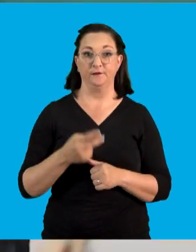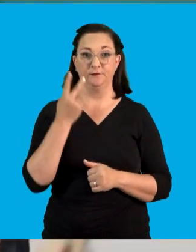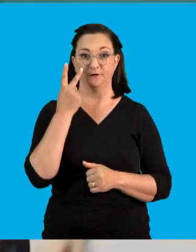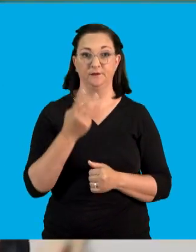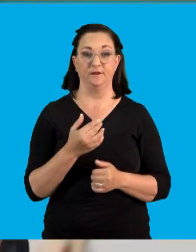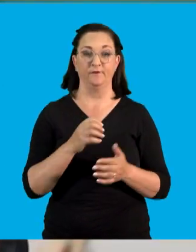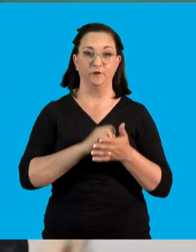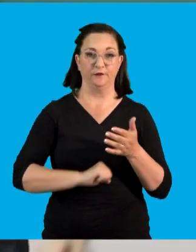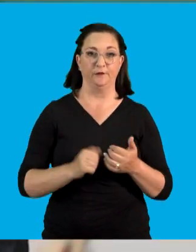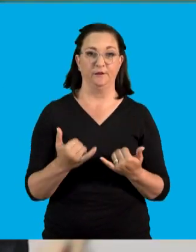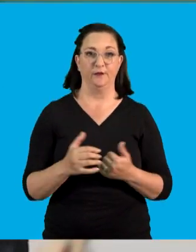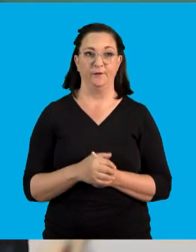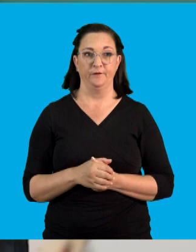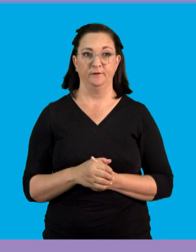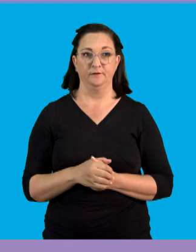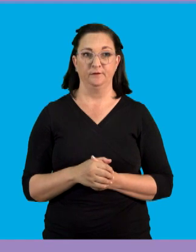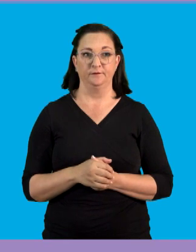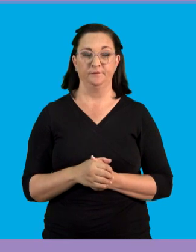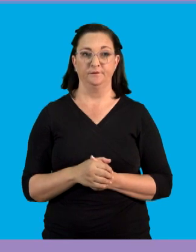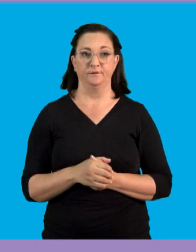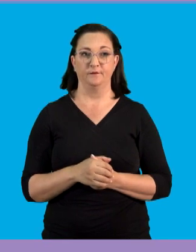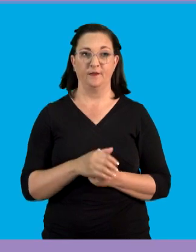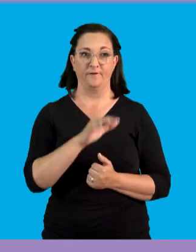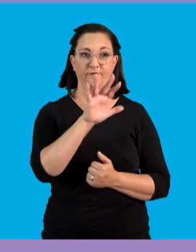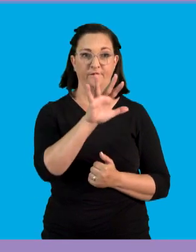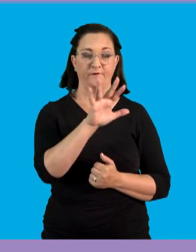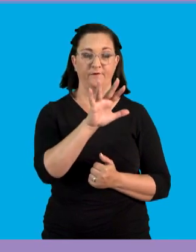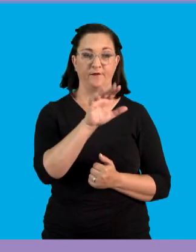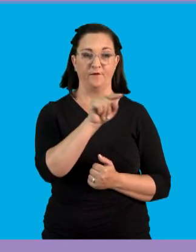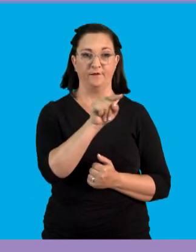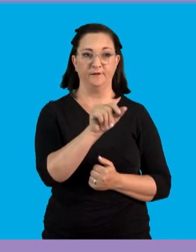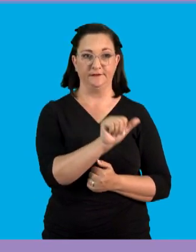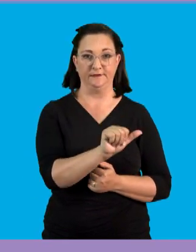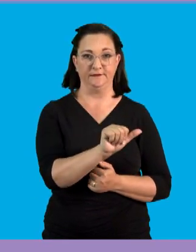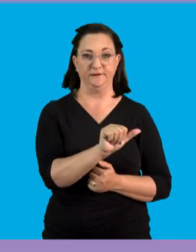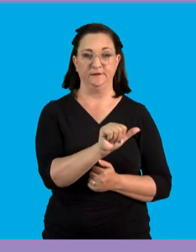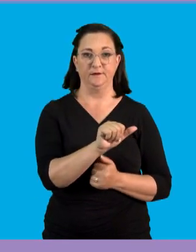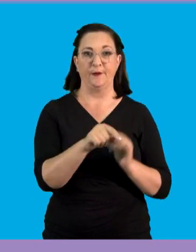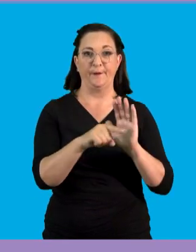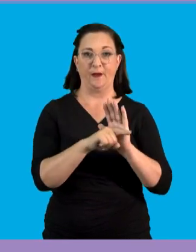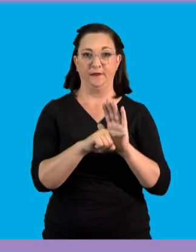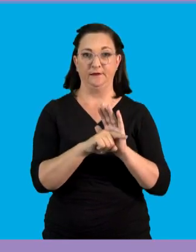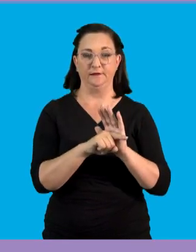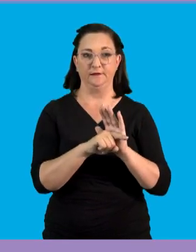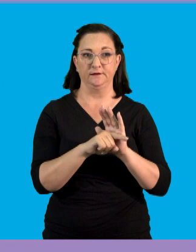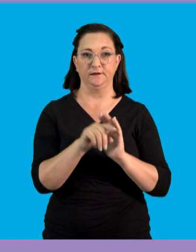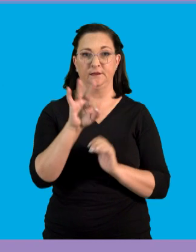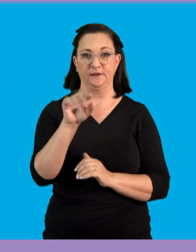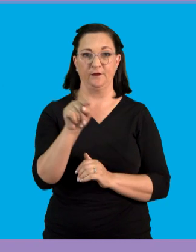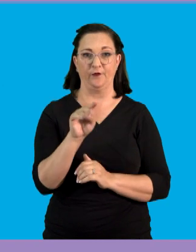one for subtraction. So for subtraction here, we are going to say we have 5/6